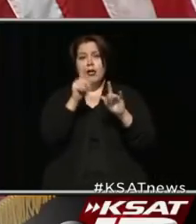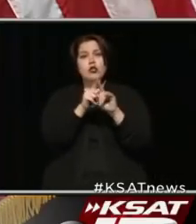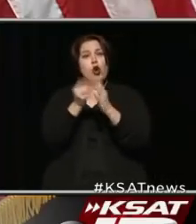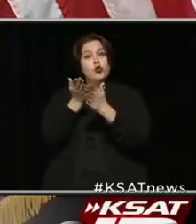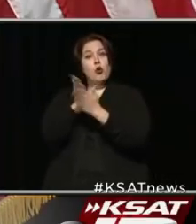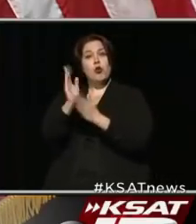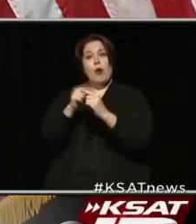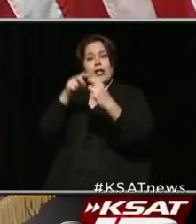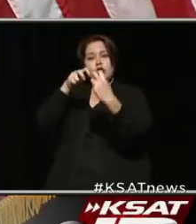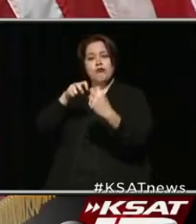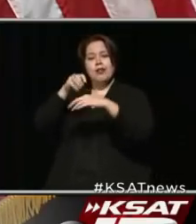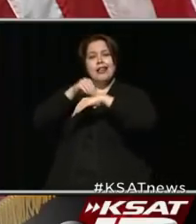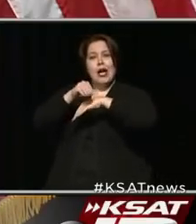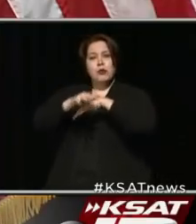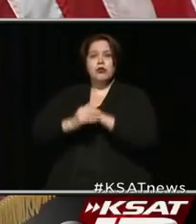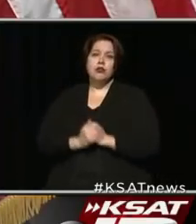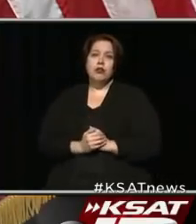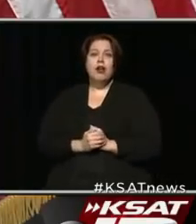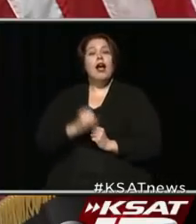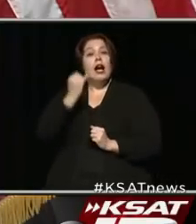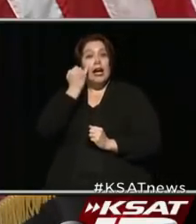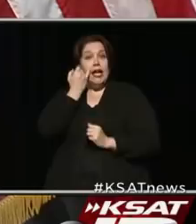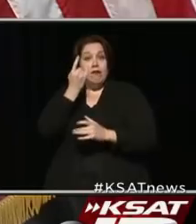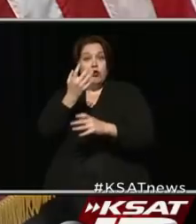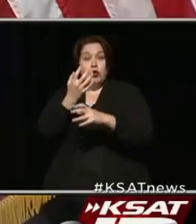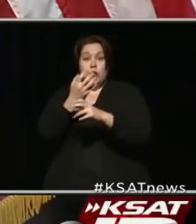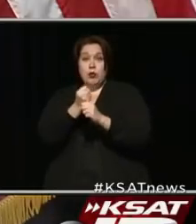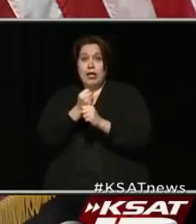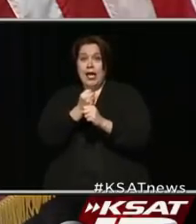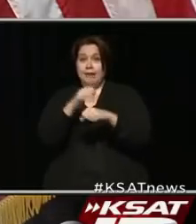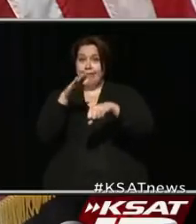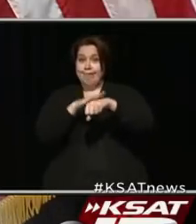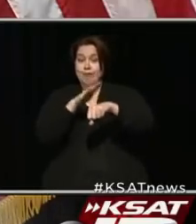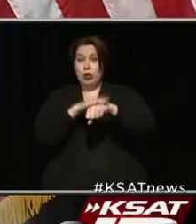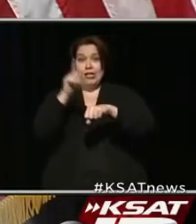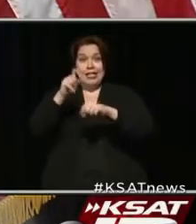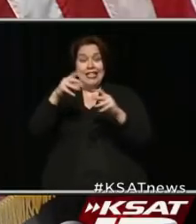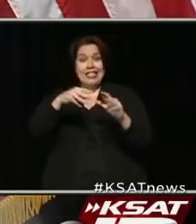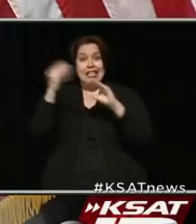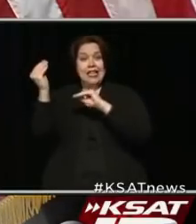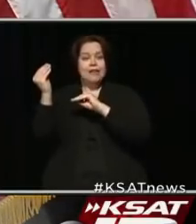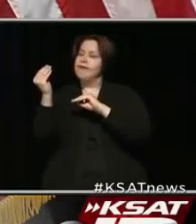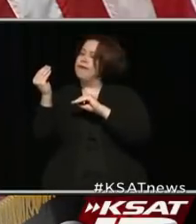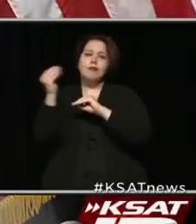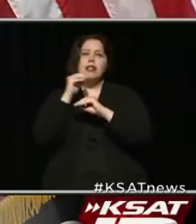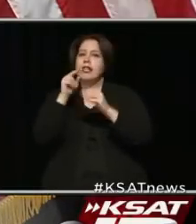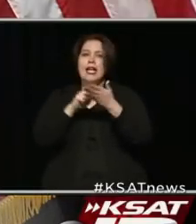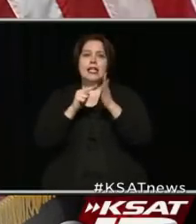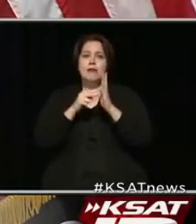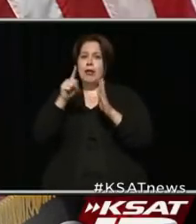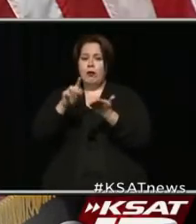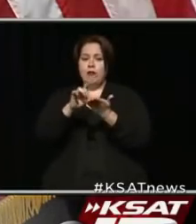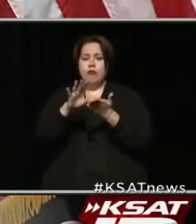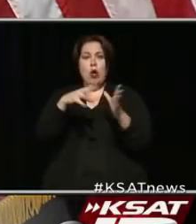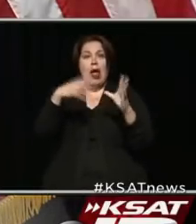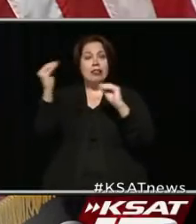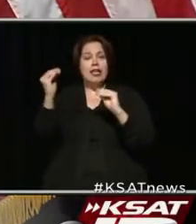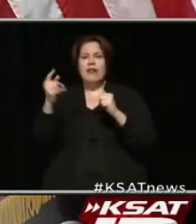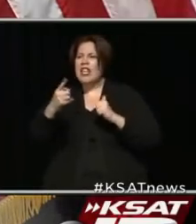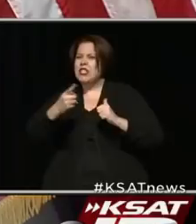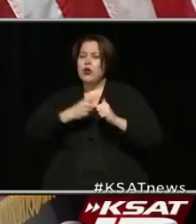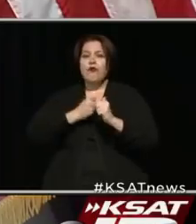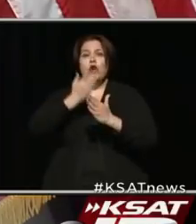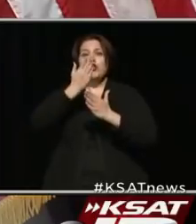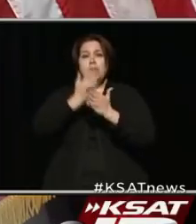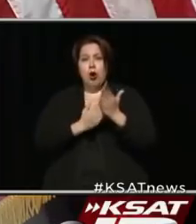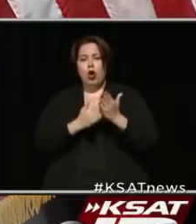Counsel Program. And if you do receive a notice to vacate, that does not mean that you have to leave. That's just the first step in